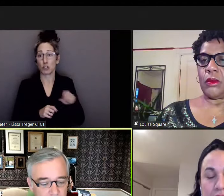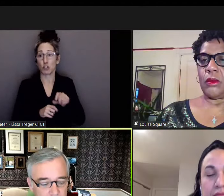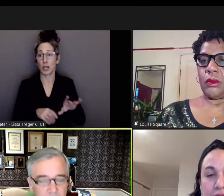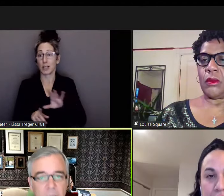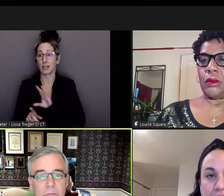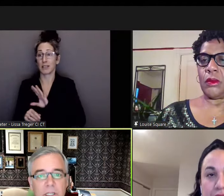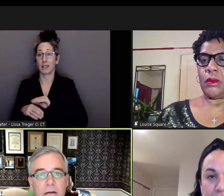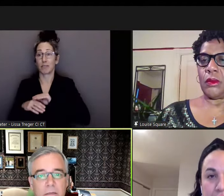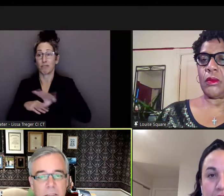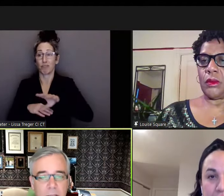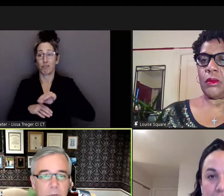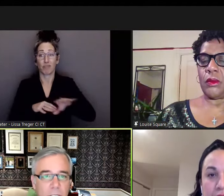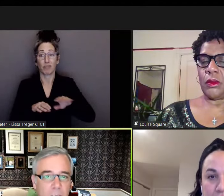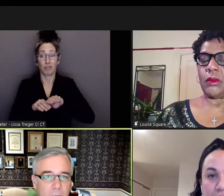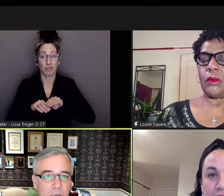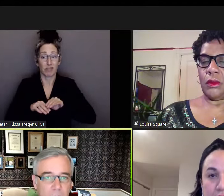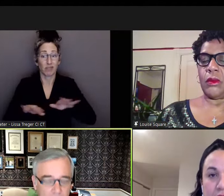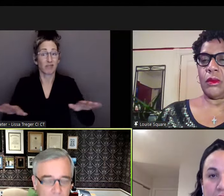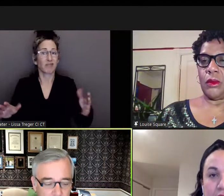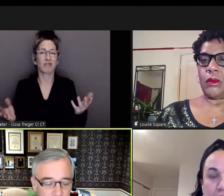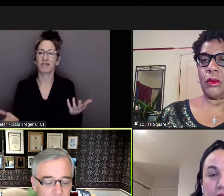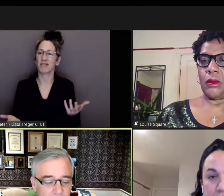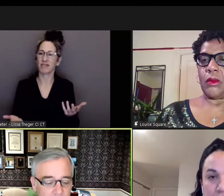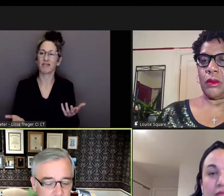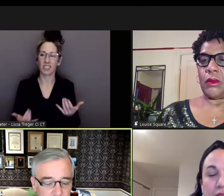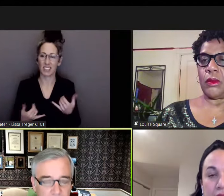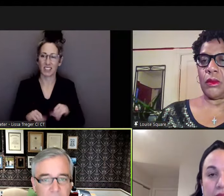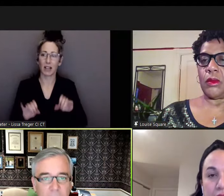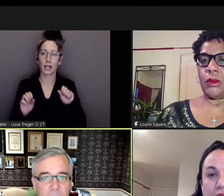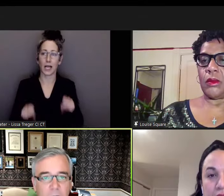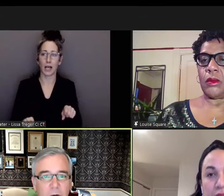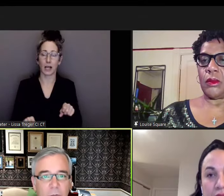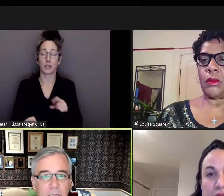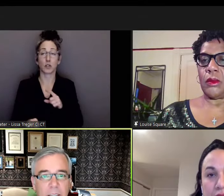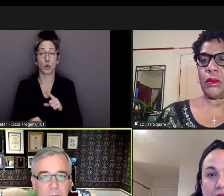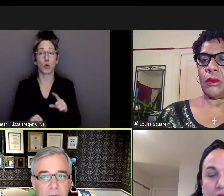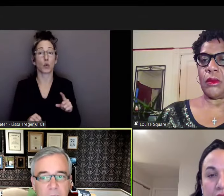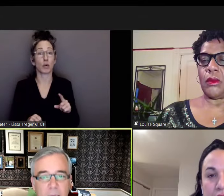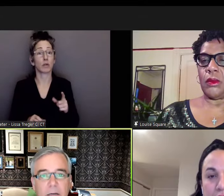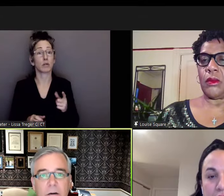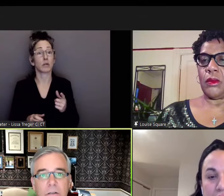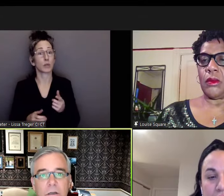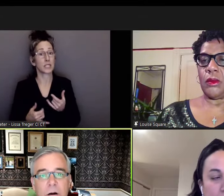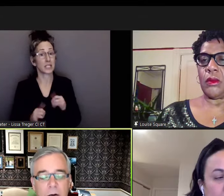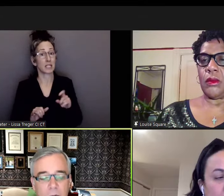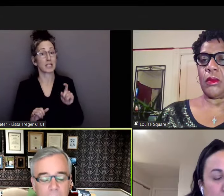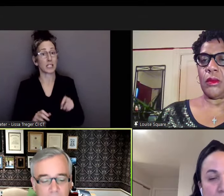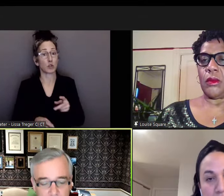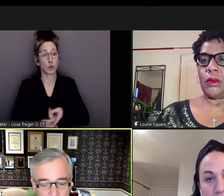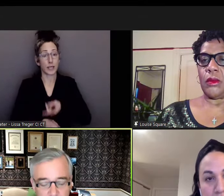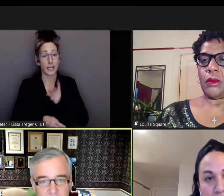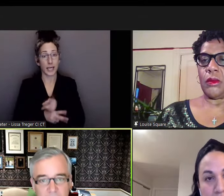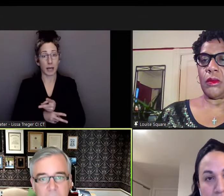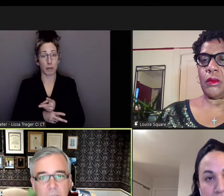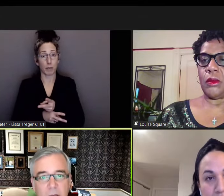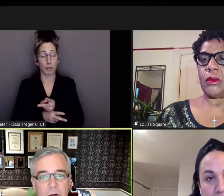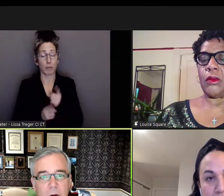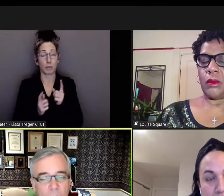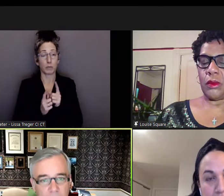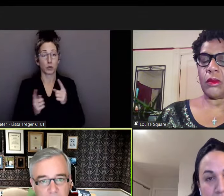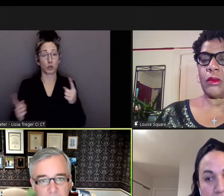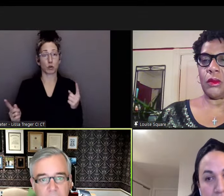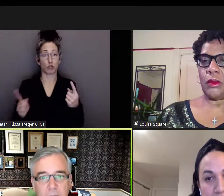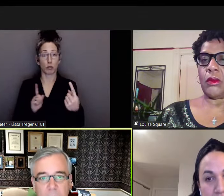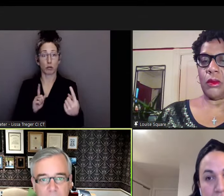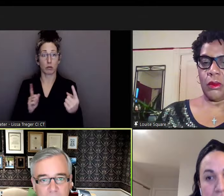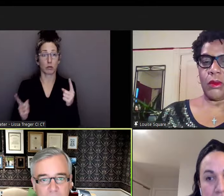until transmission comes down considerably and the burden of disease in the population, we need to maintain our social distancing,